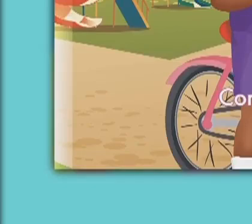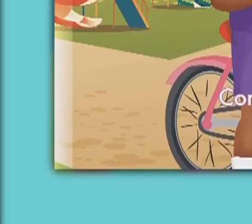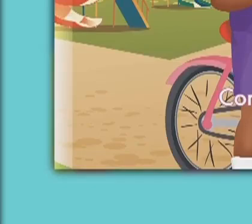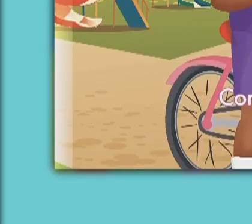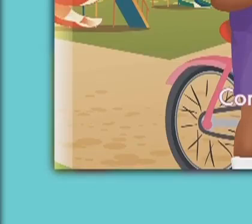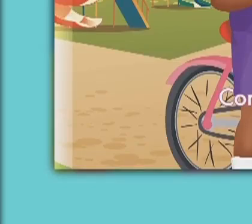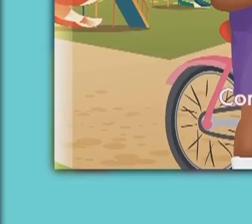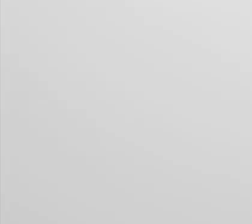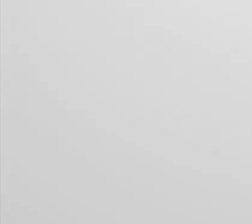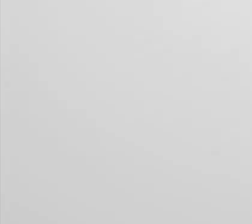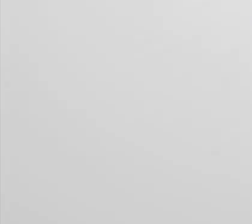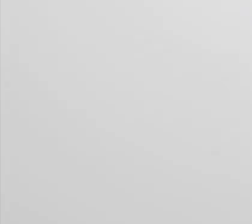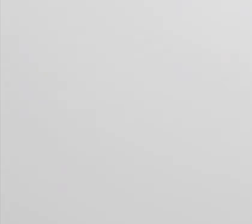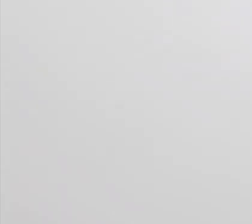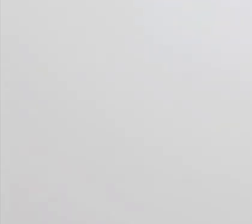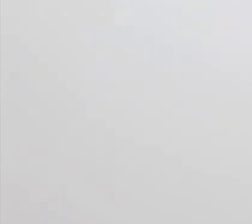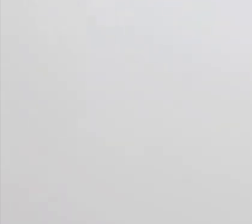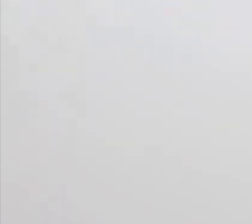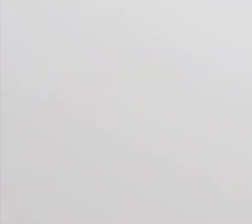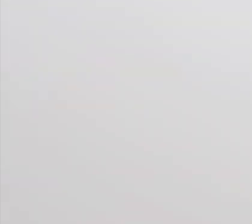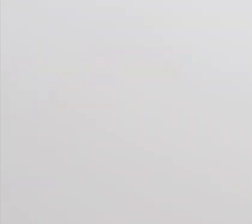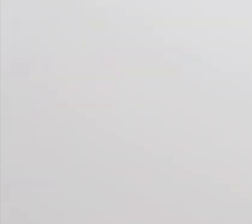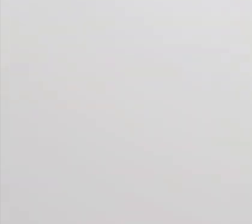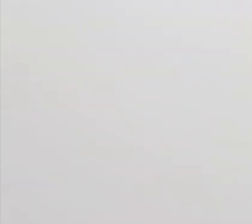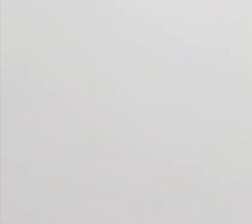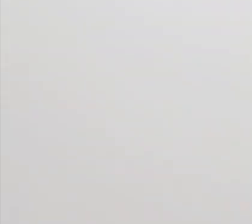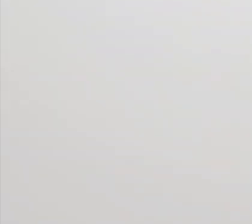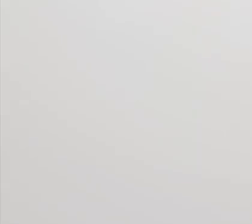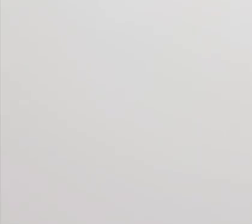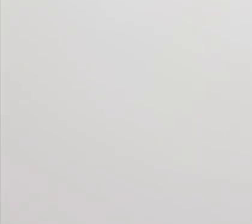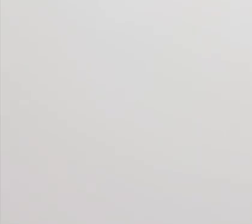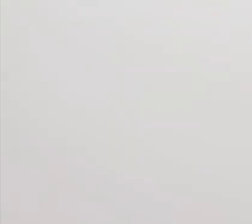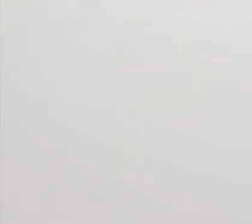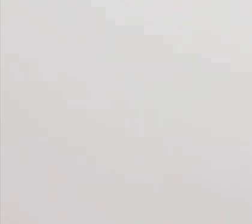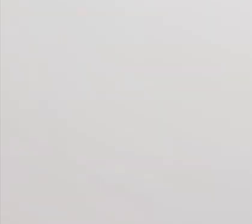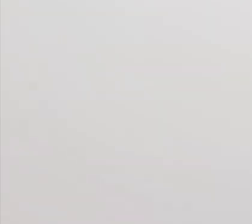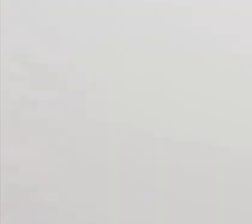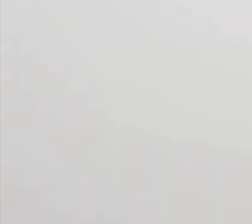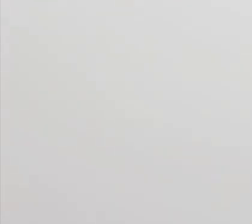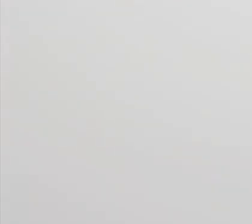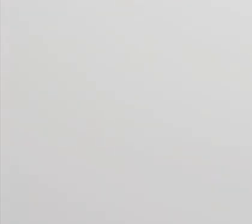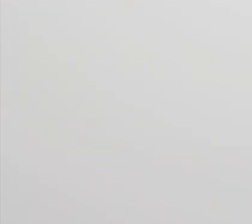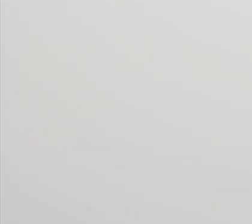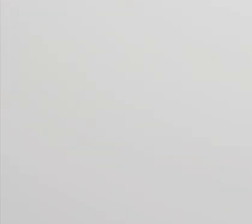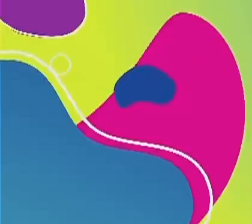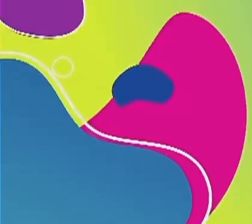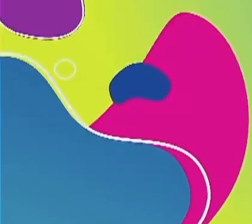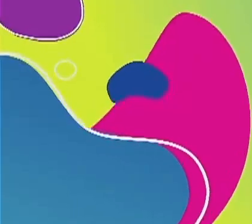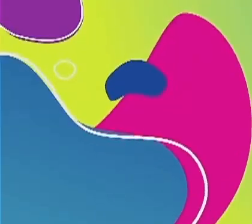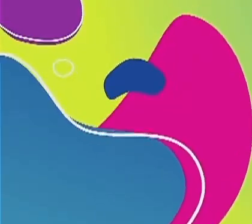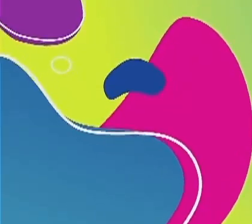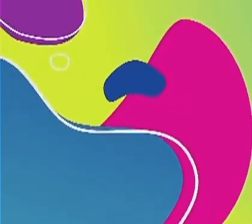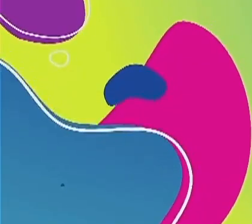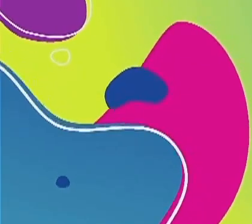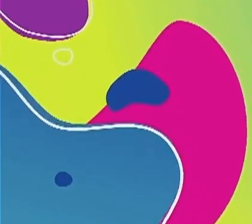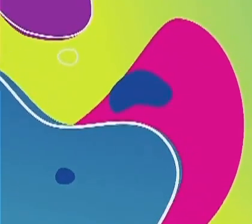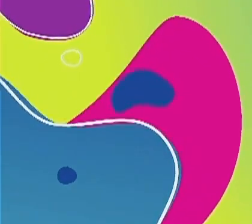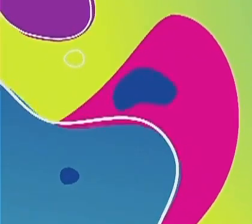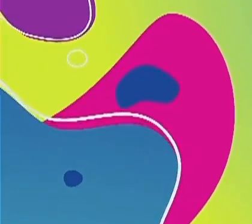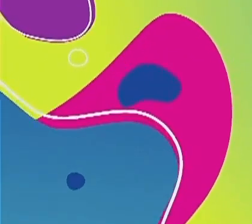the nation. This was a production of the Office of the Prime Minister, Communications.